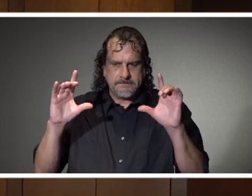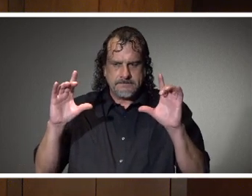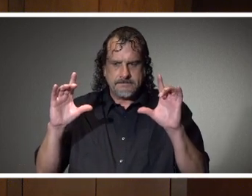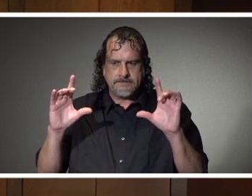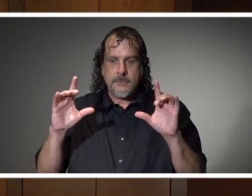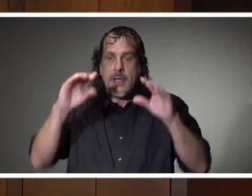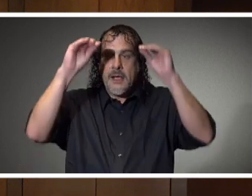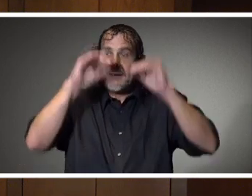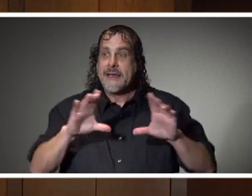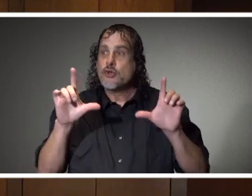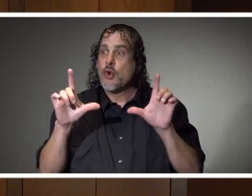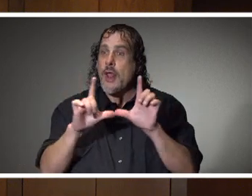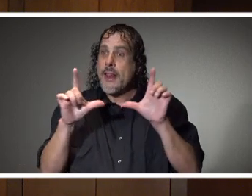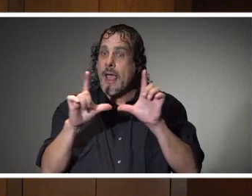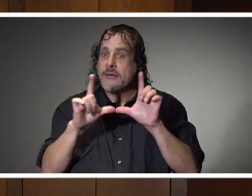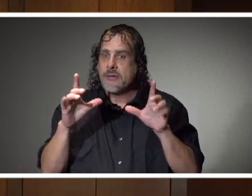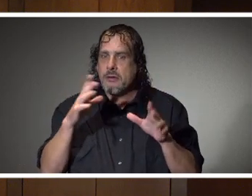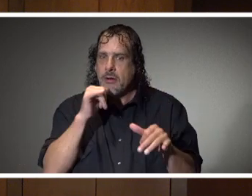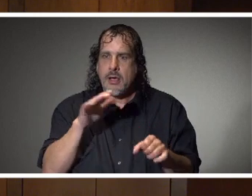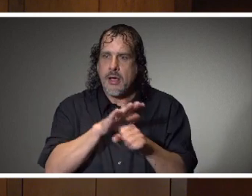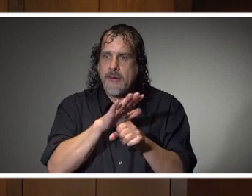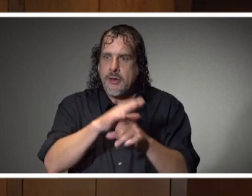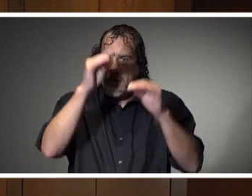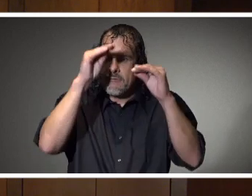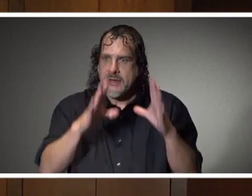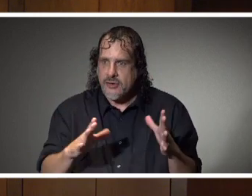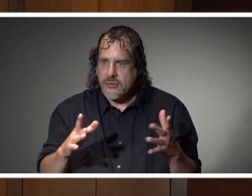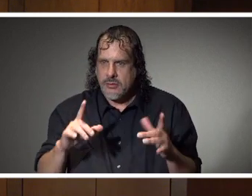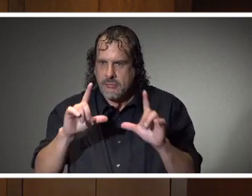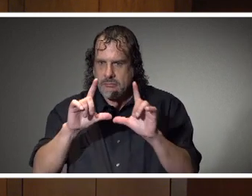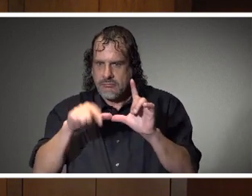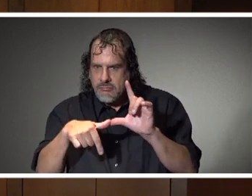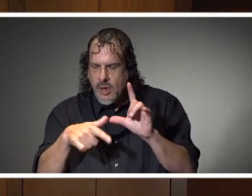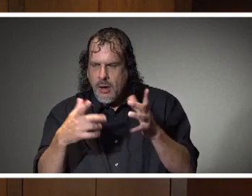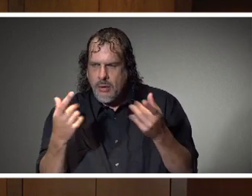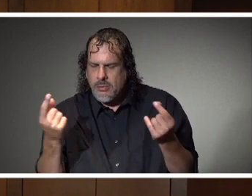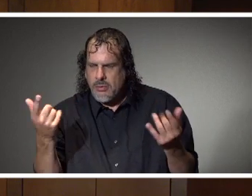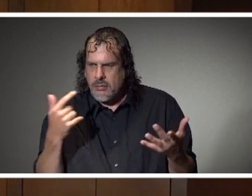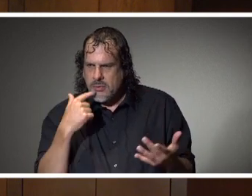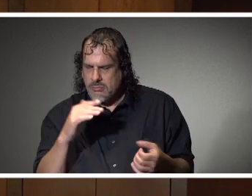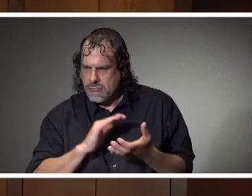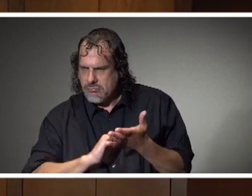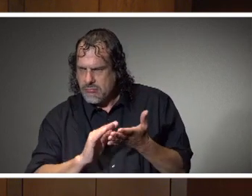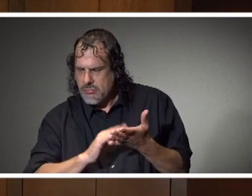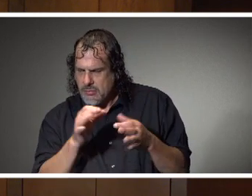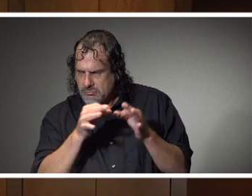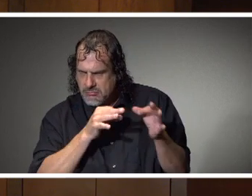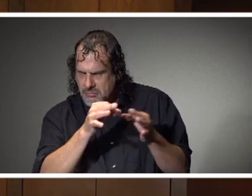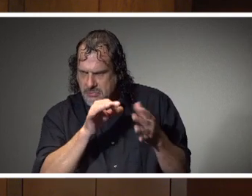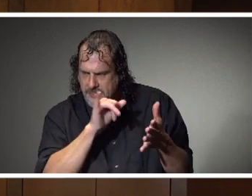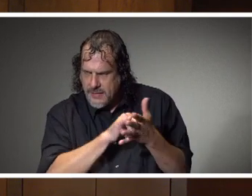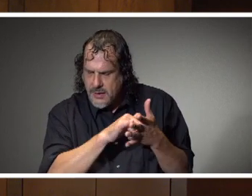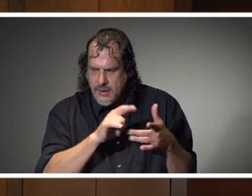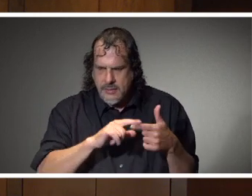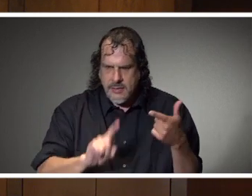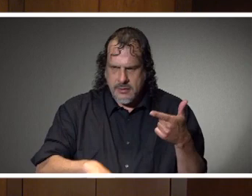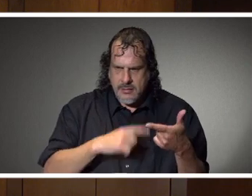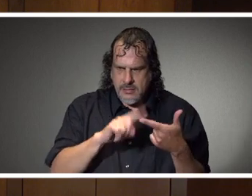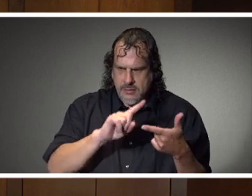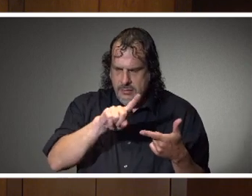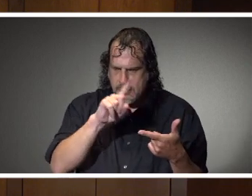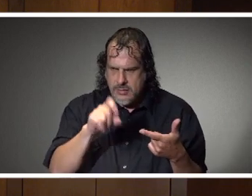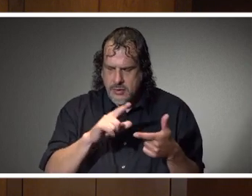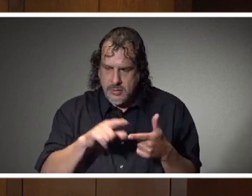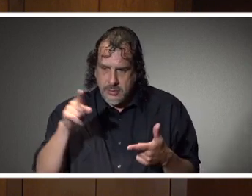teacher shortage and things with that. And if you wouldn't mind explaining that. And the second question would be, is